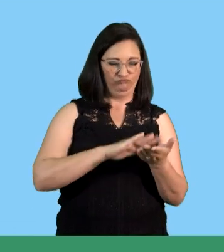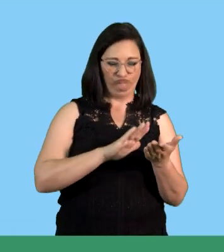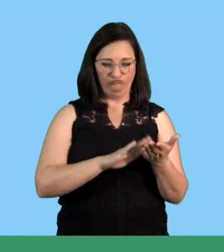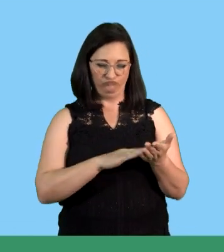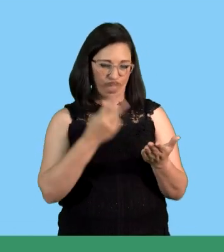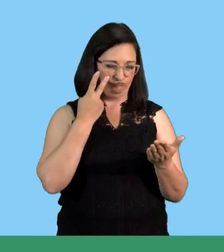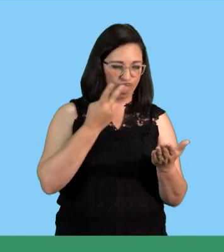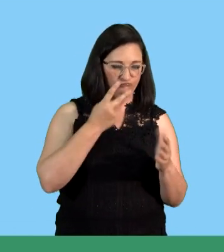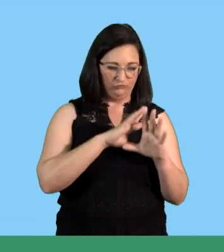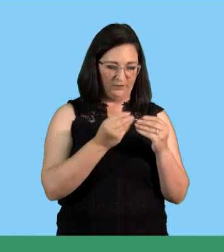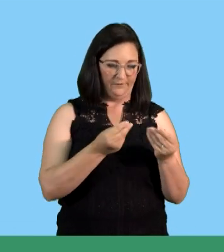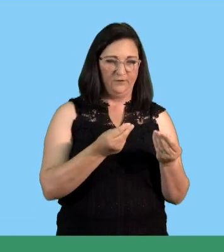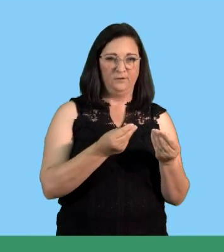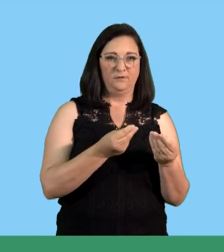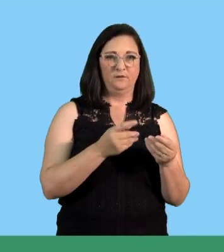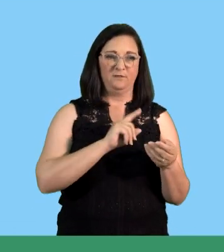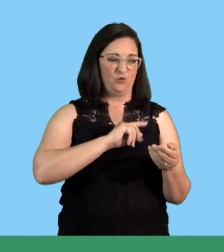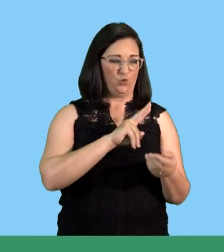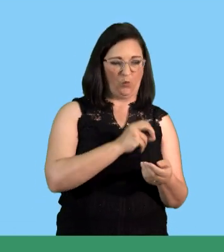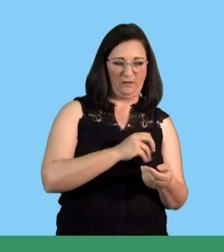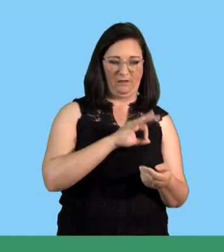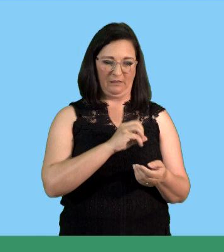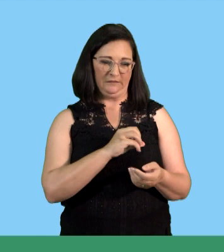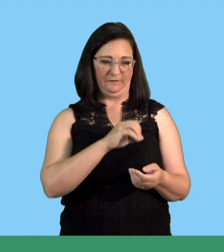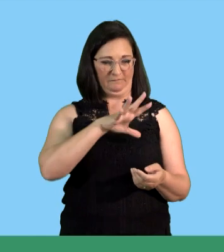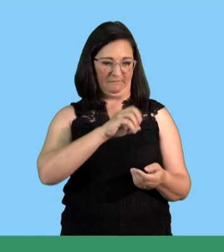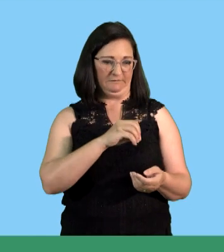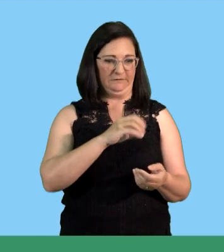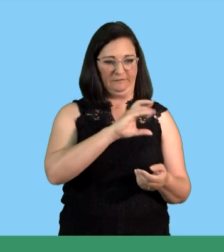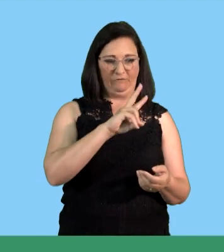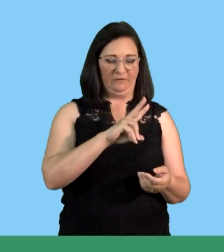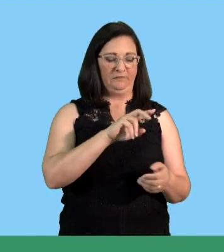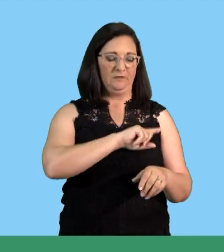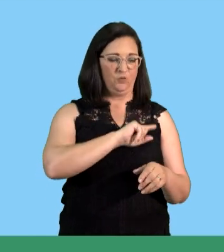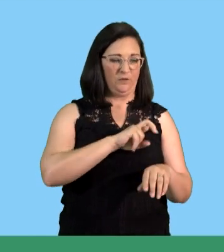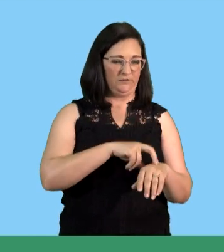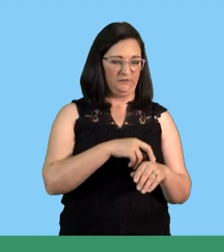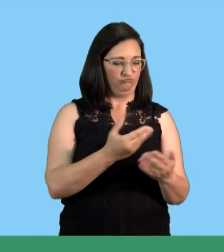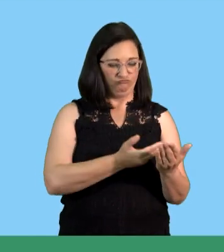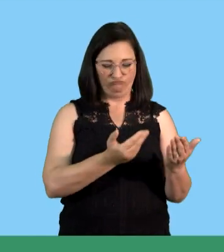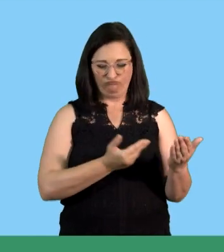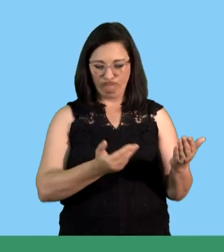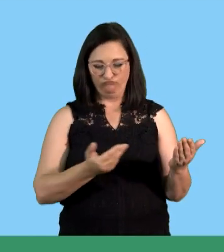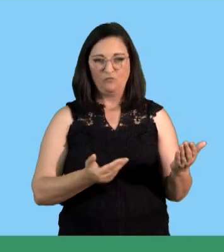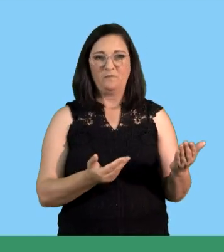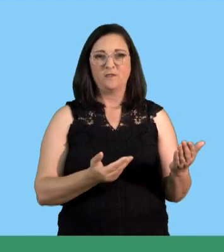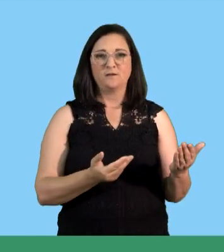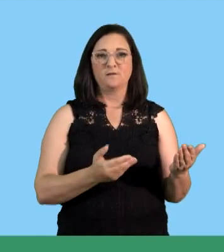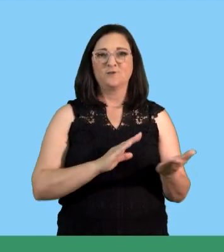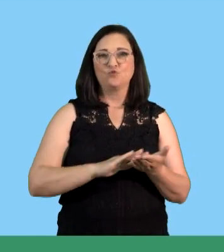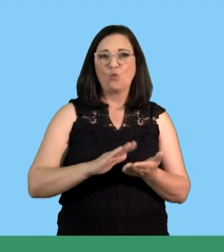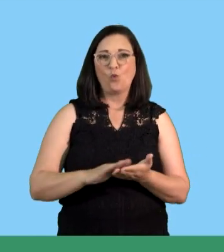sort these received documents. We've got 20, 30, 50 CVs, so we need to sort all these documents according